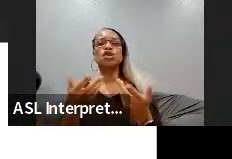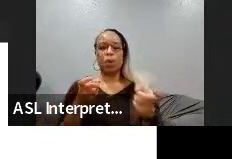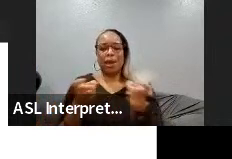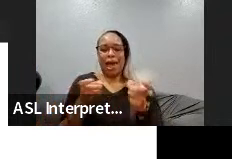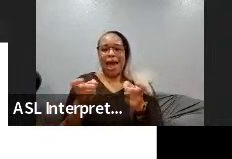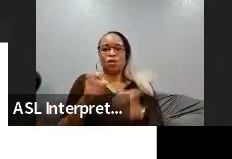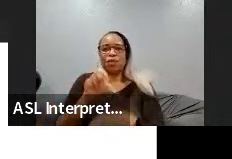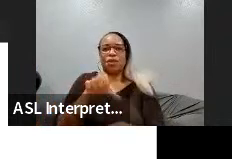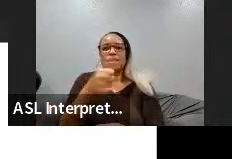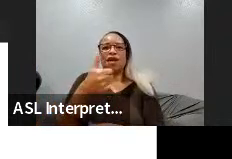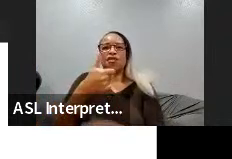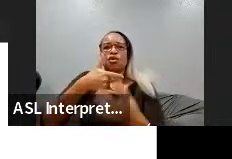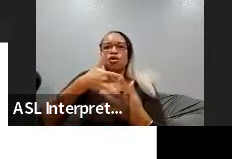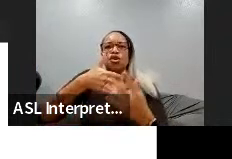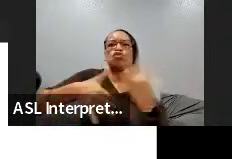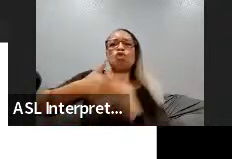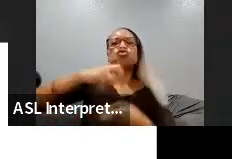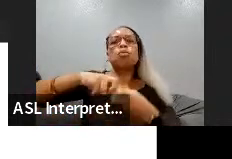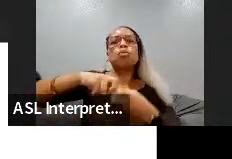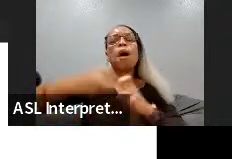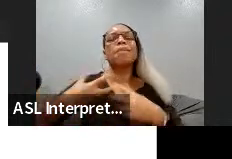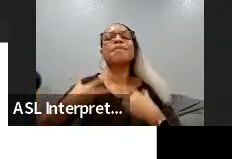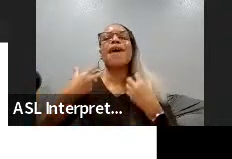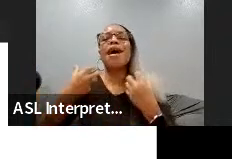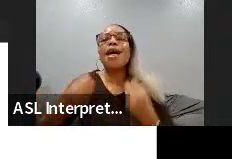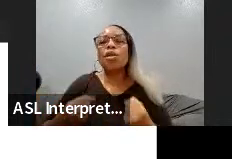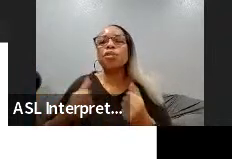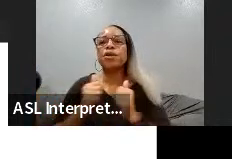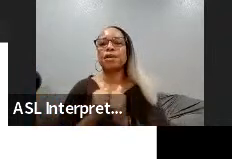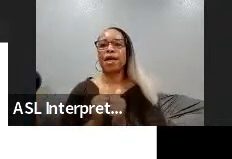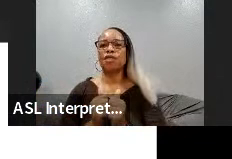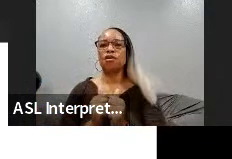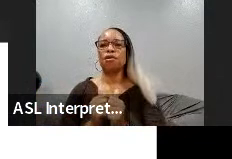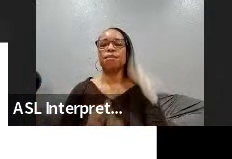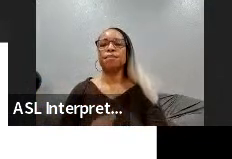social determinants of health together.